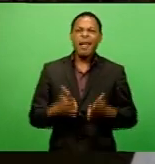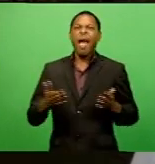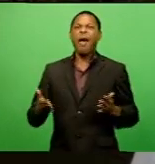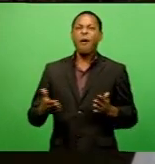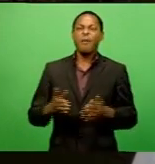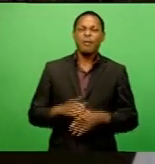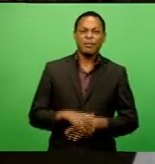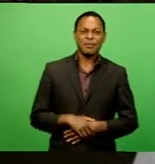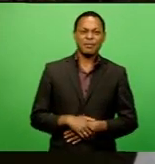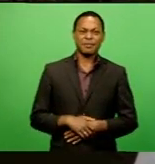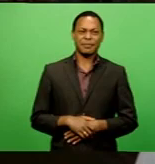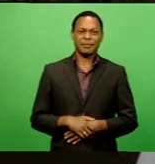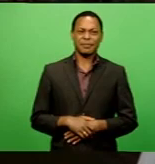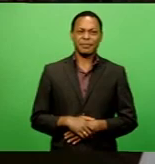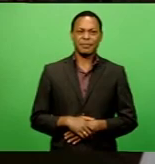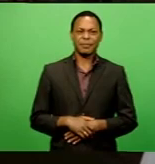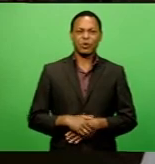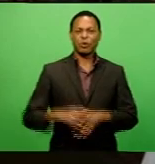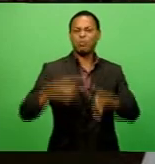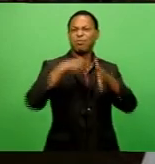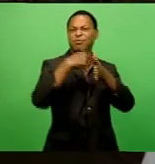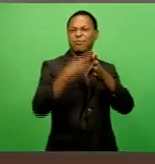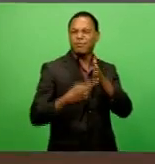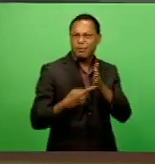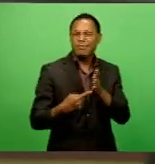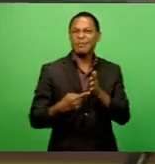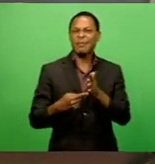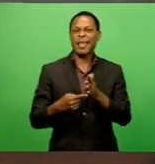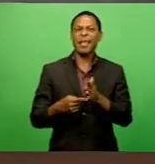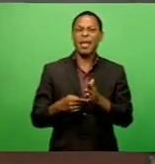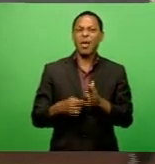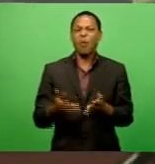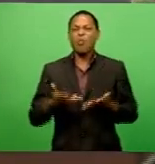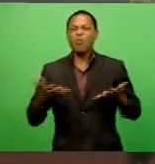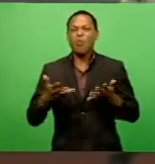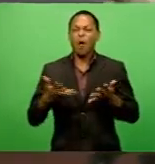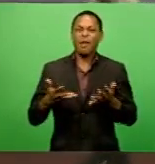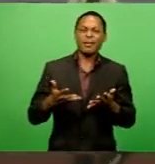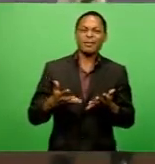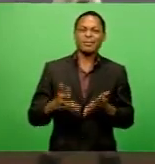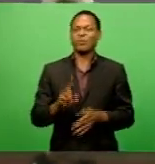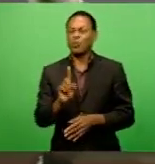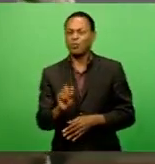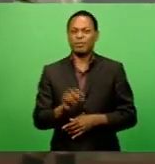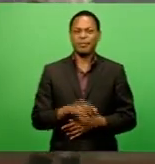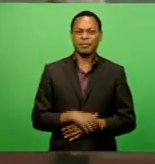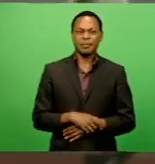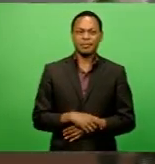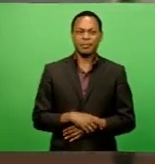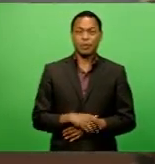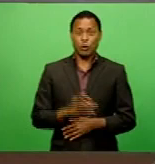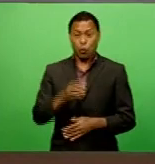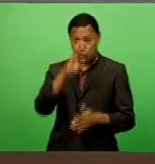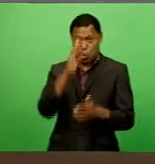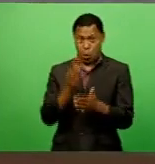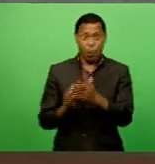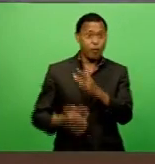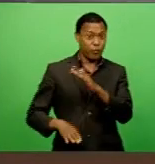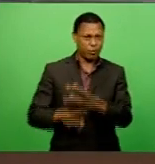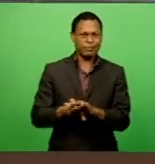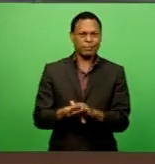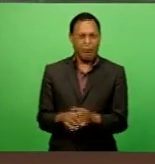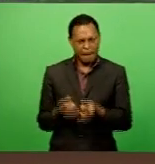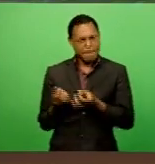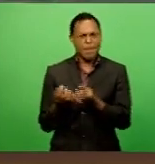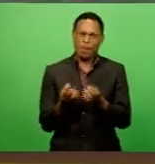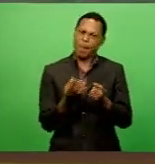defense, and positioning play in defense. We need to tighten up our defense. Wonolangi is hopeful they can be ready in time for the National